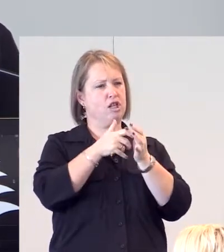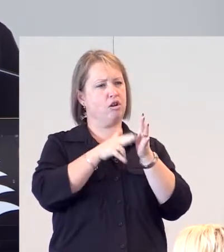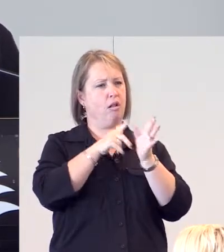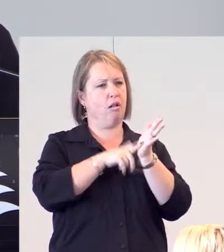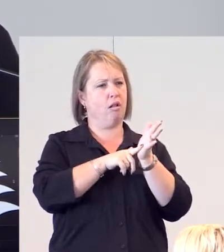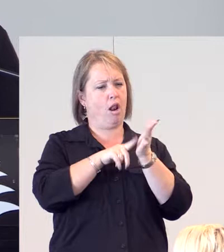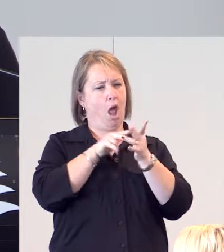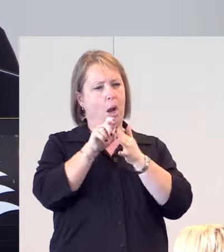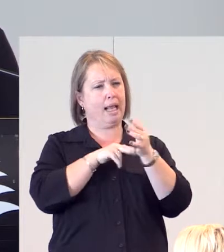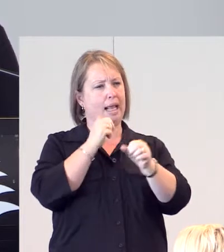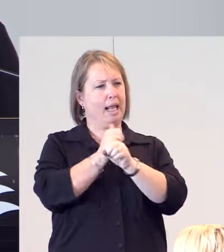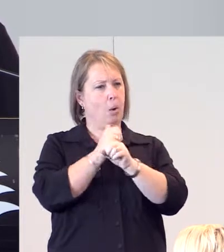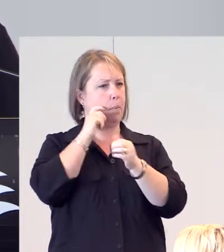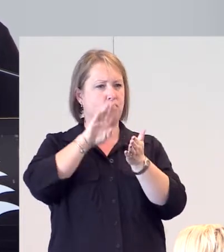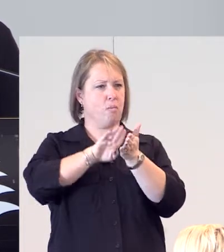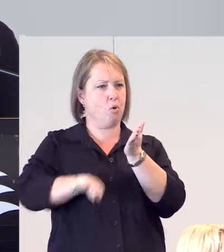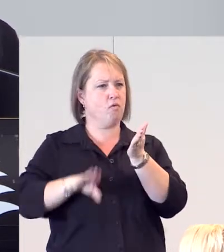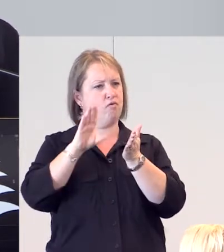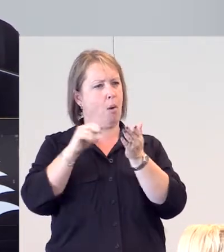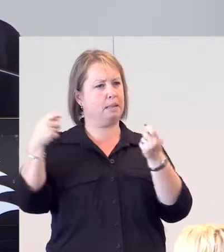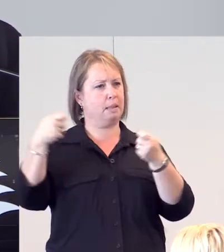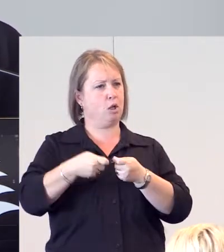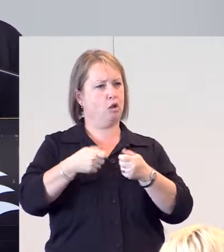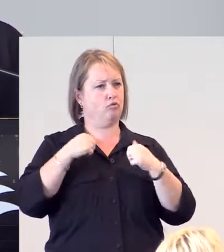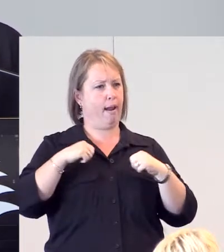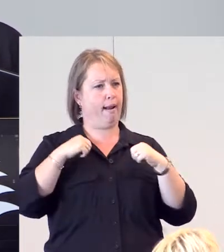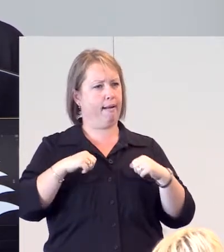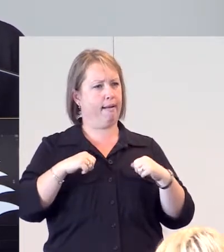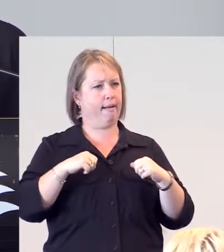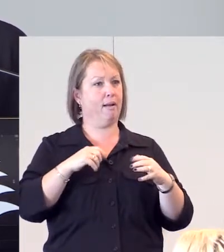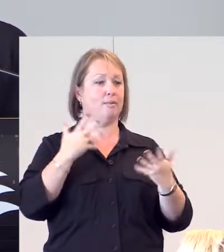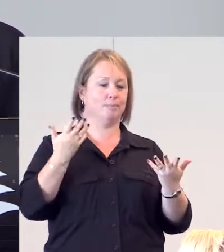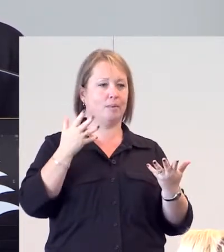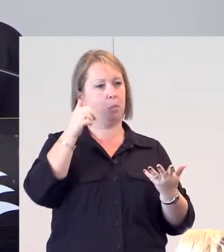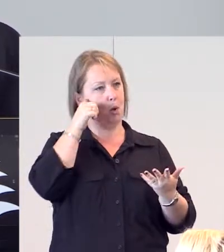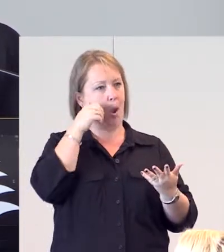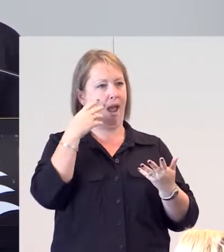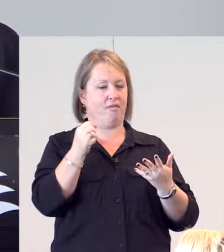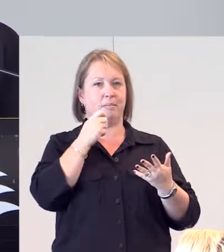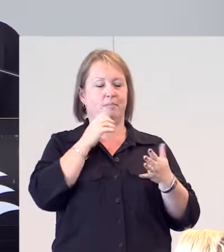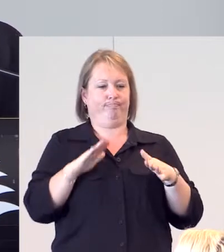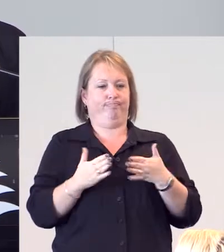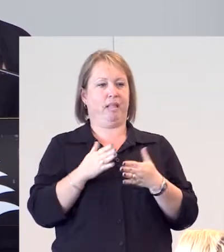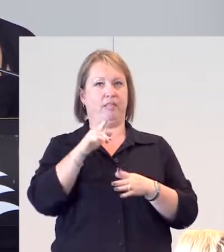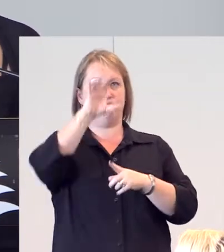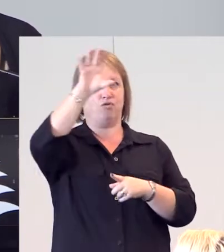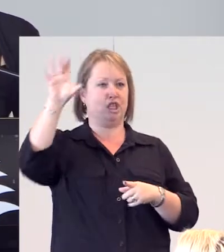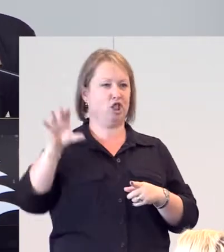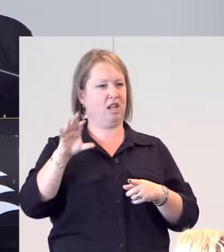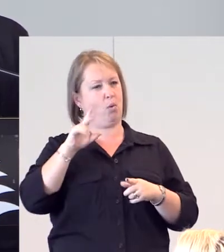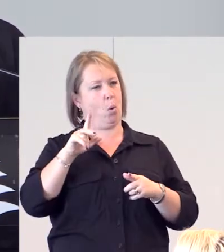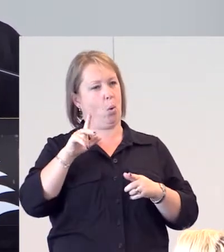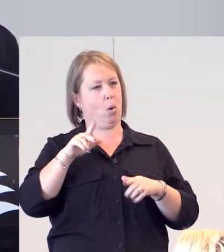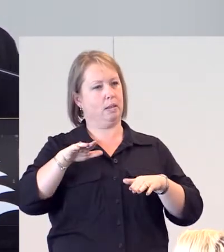from subsidised training. So that's where we know that there are shortages out in regions about getting that supply of workforce,